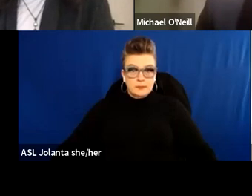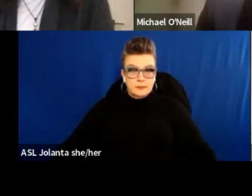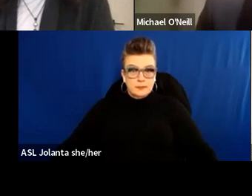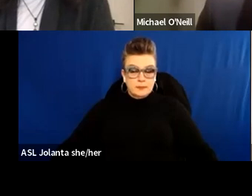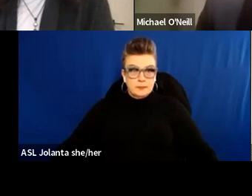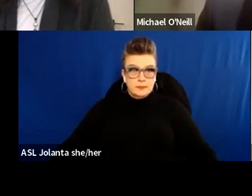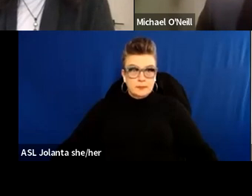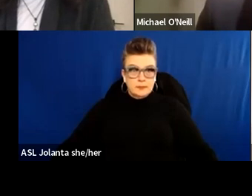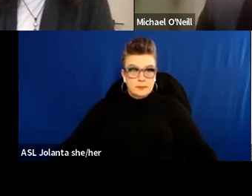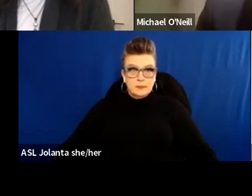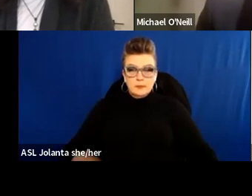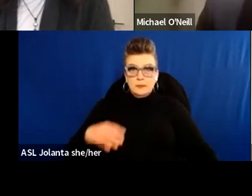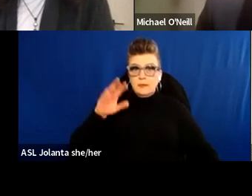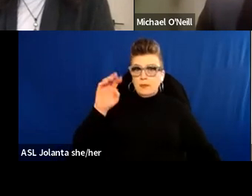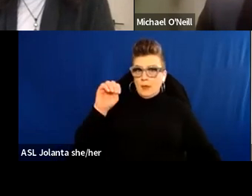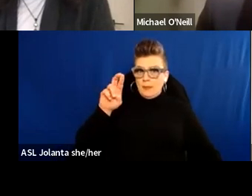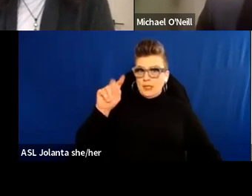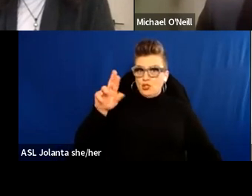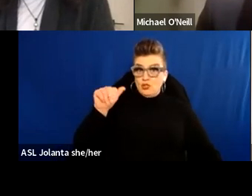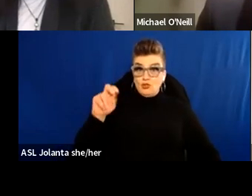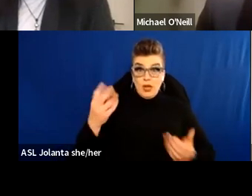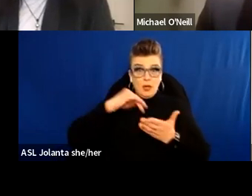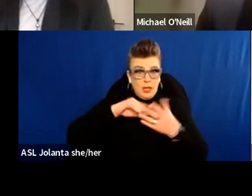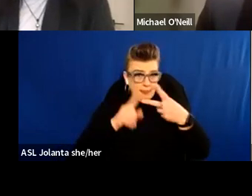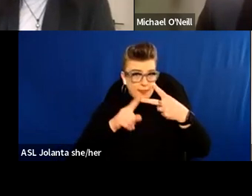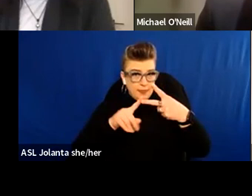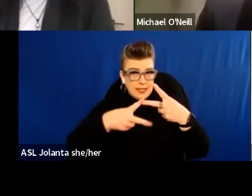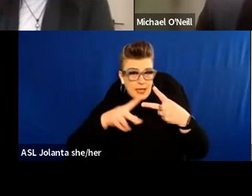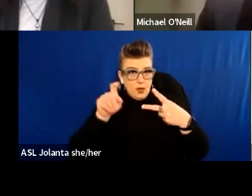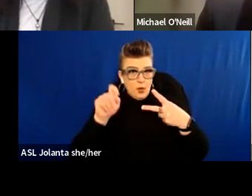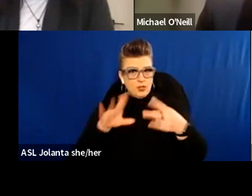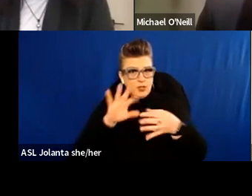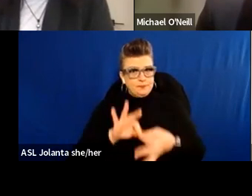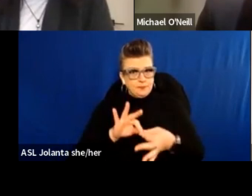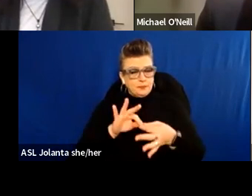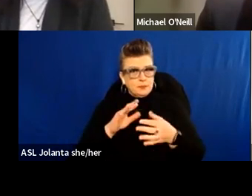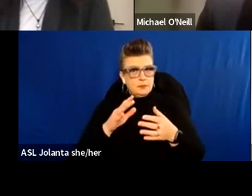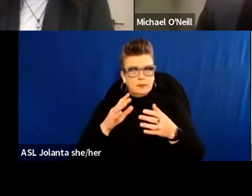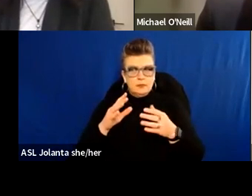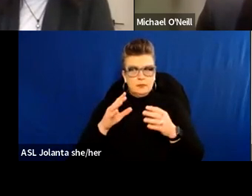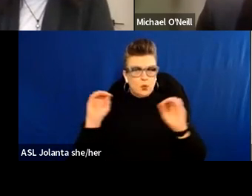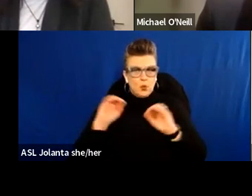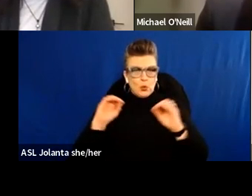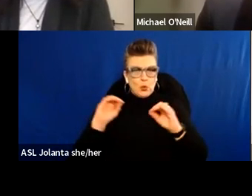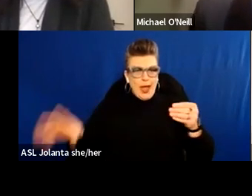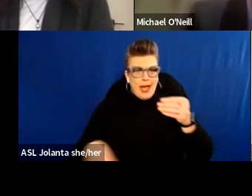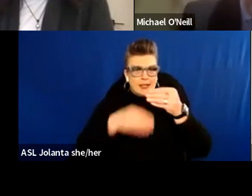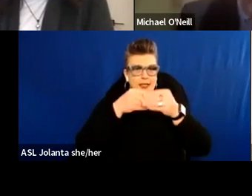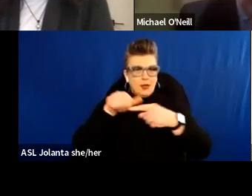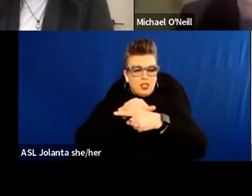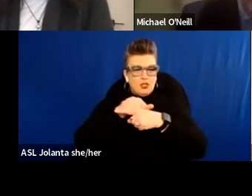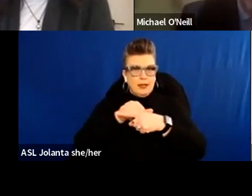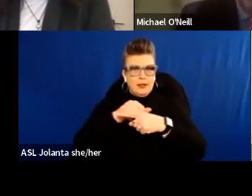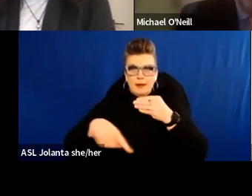and and the second question i you know the the regarding the lack of ancillary training aside from